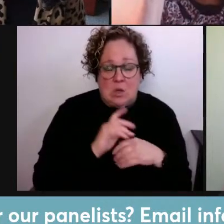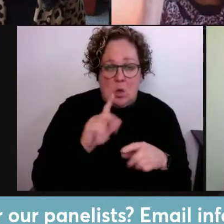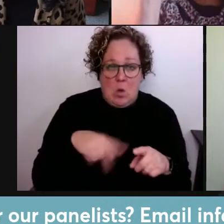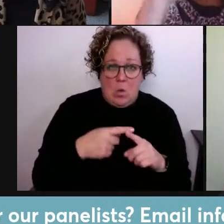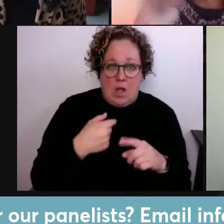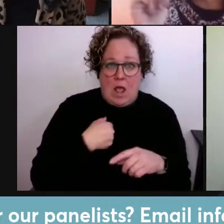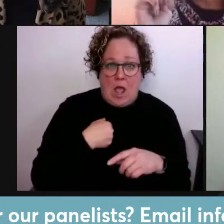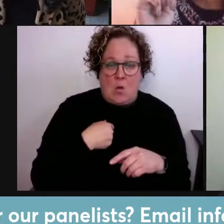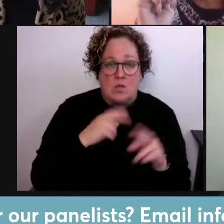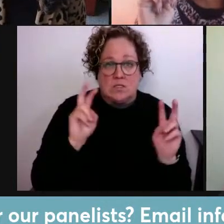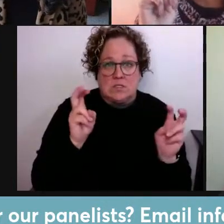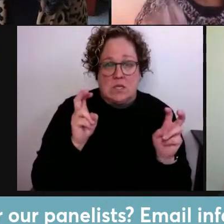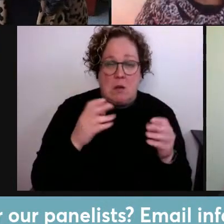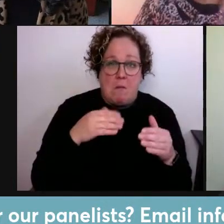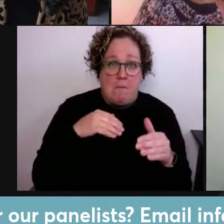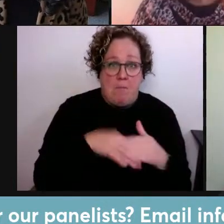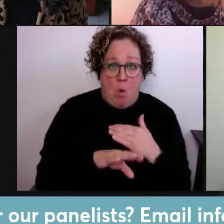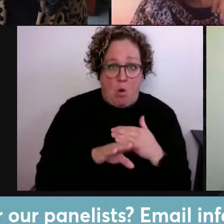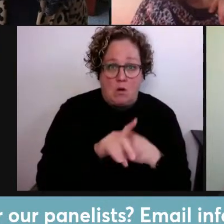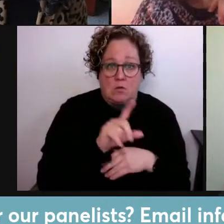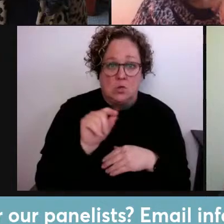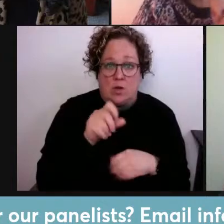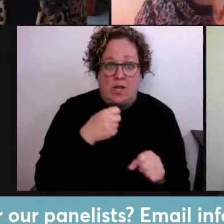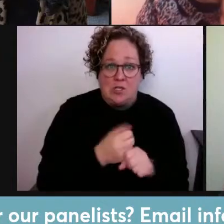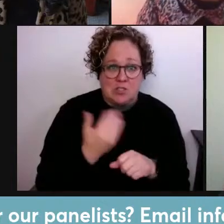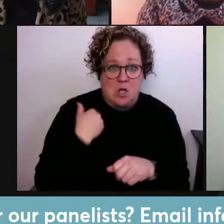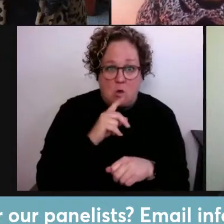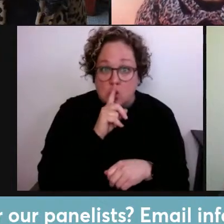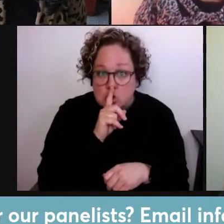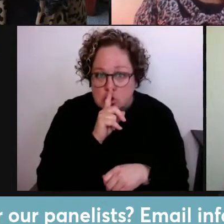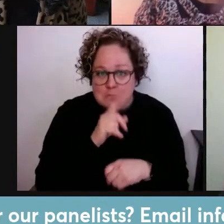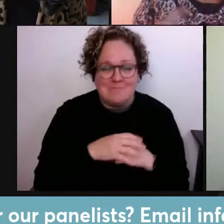born 20 years ago,